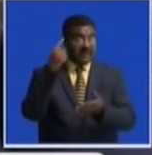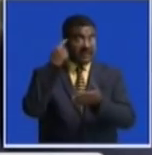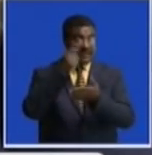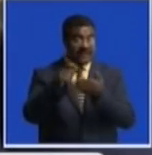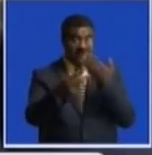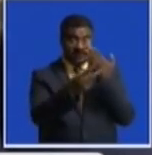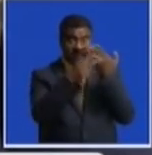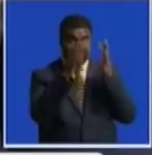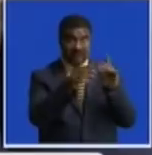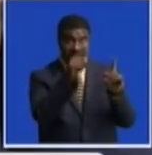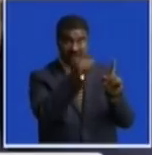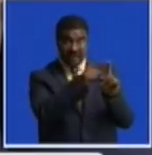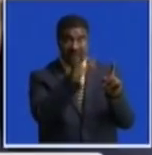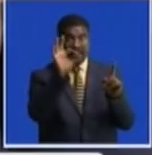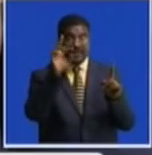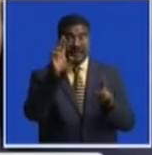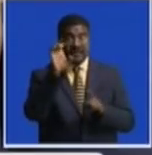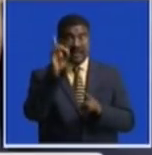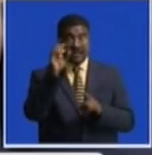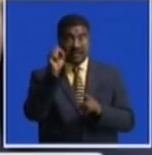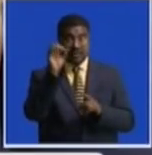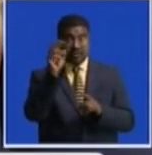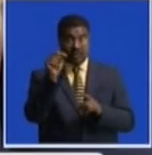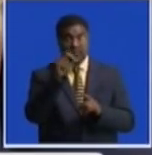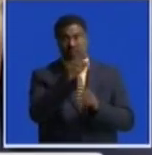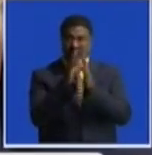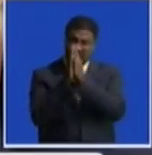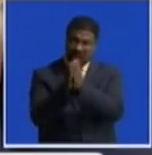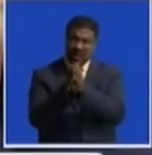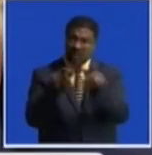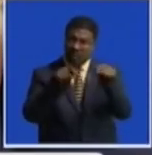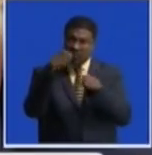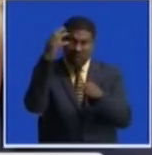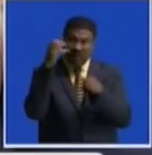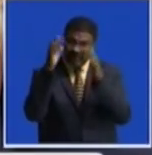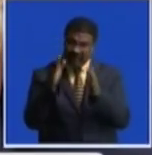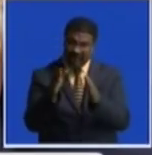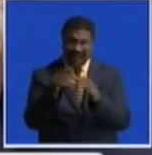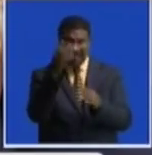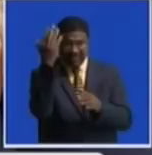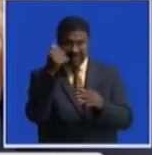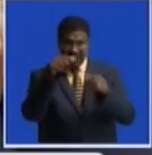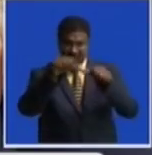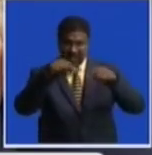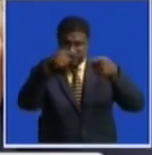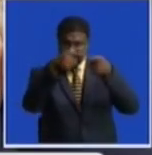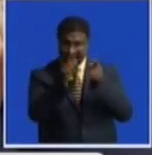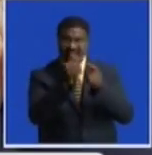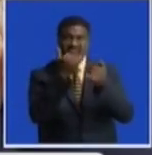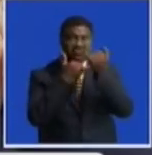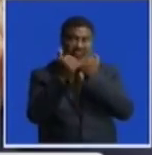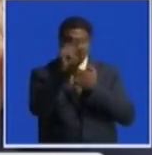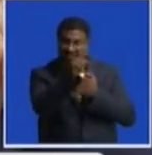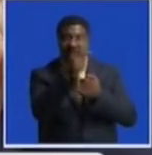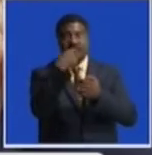Secretary to the Treasury, Fredson Nyamba, implores controlling officers to ensure irregularities pronounced in the Auditor General's report begin to